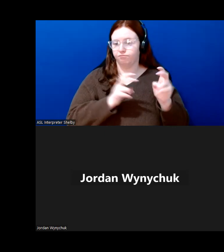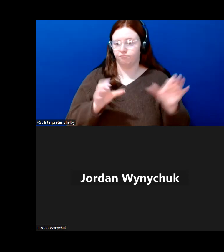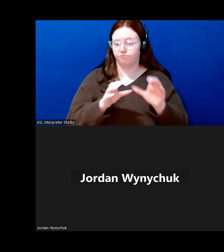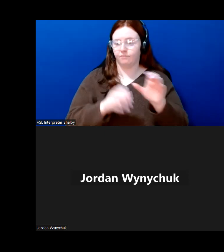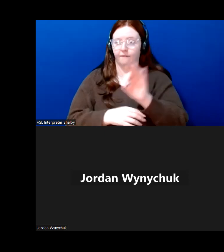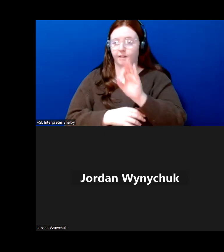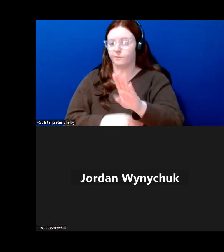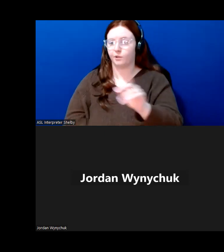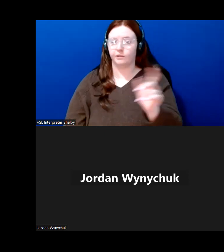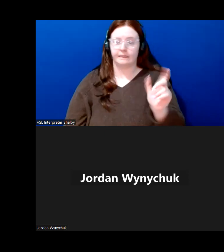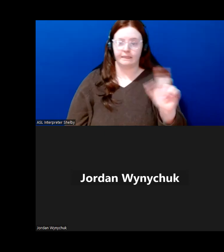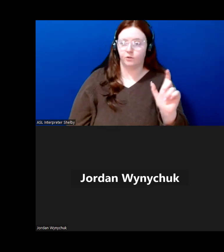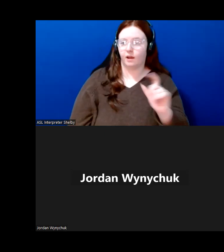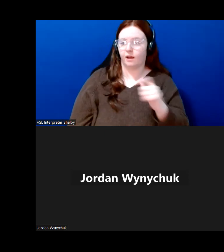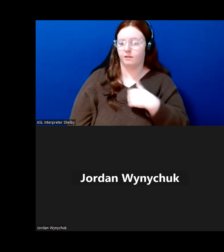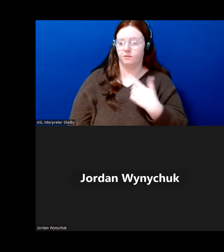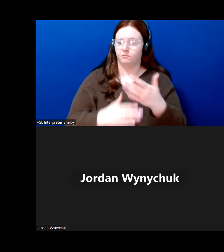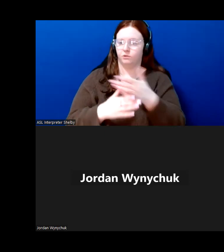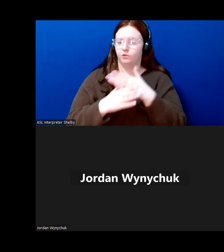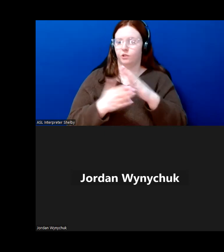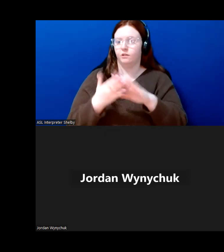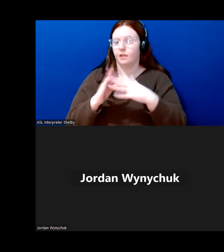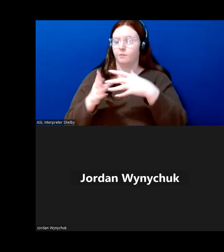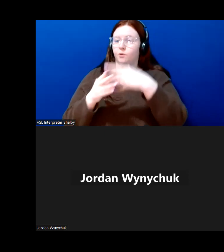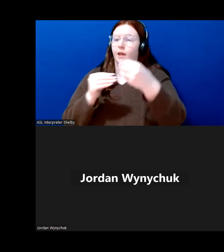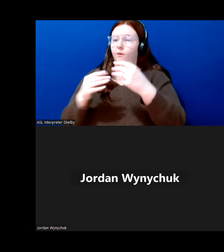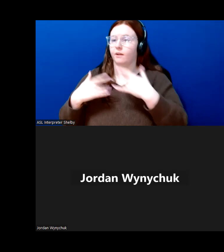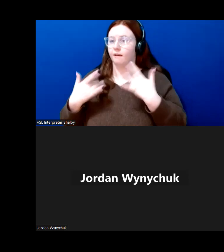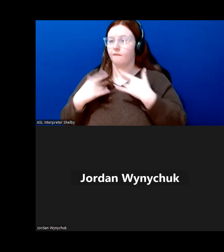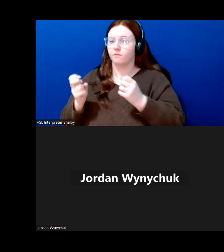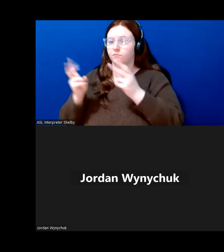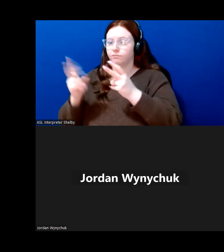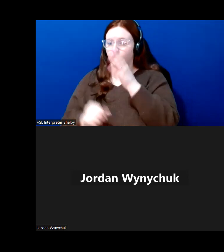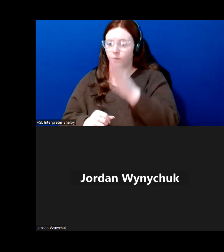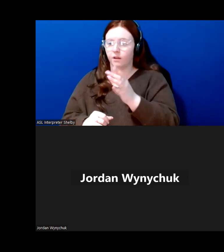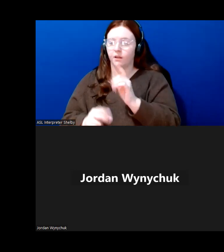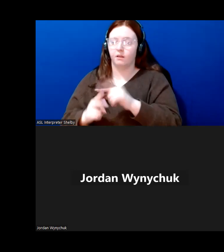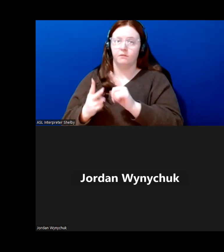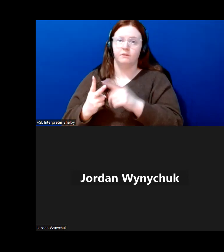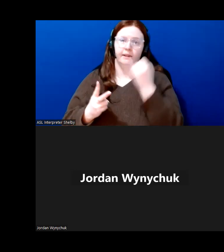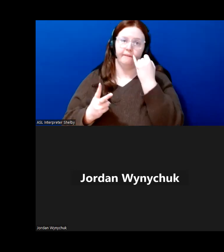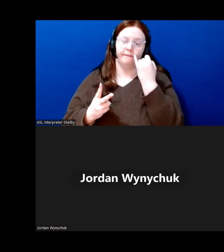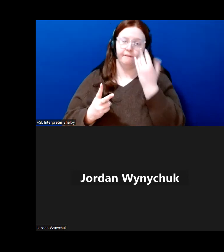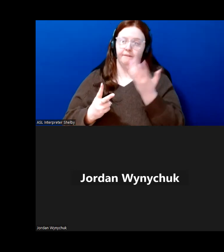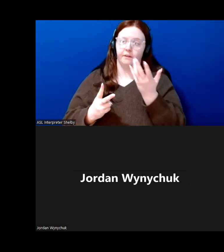everything relating to like our community outing events. If there's